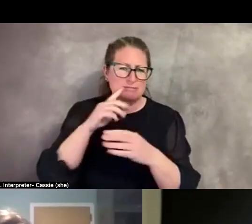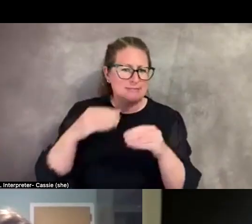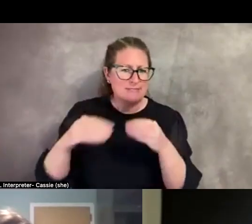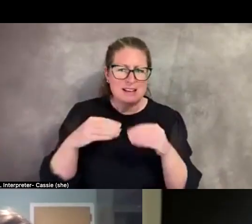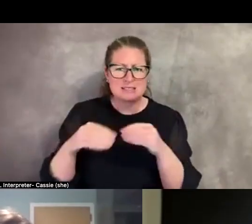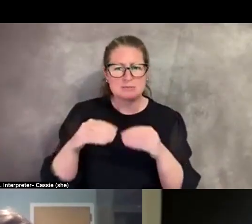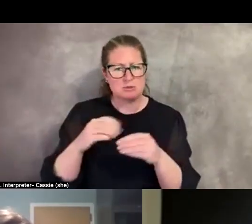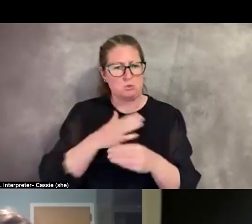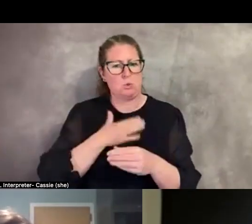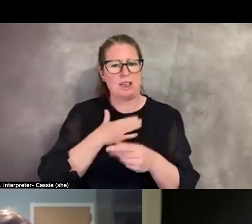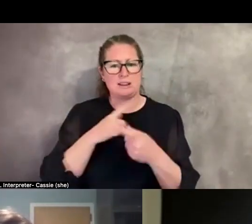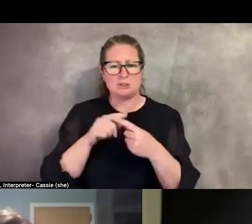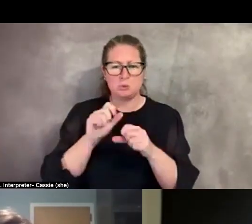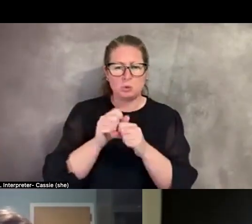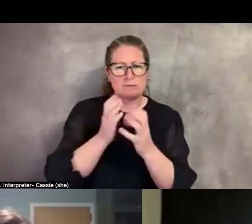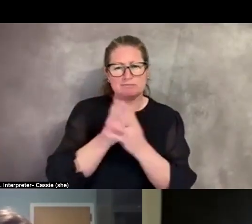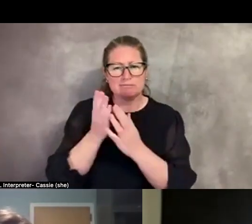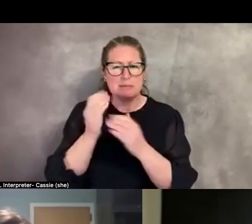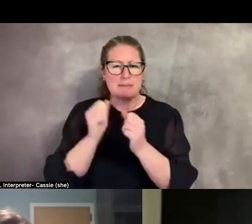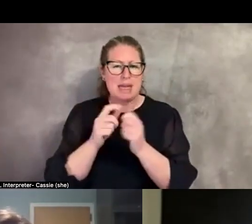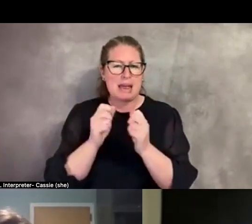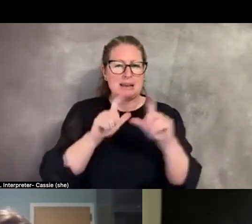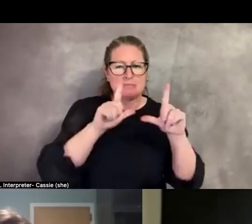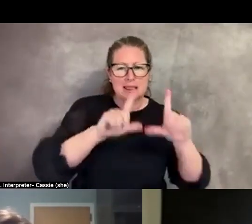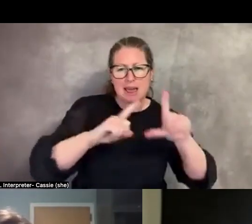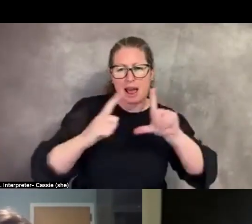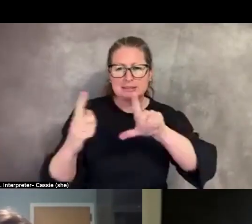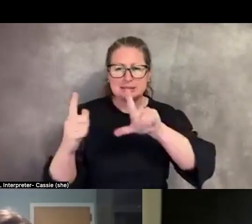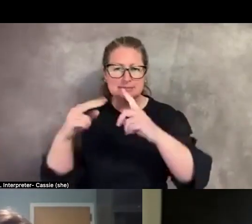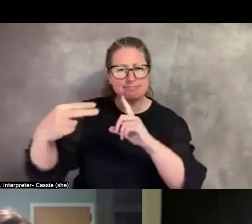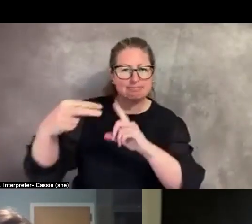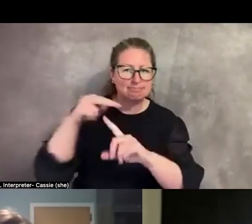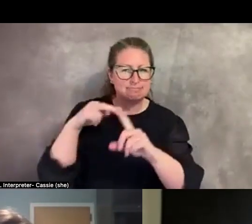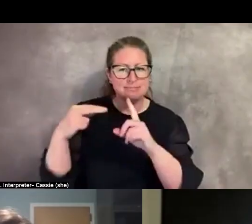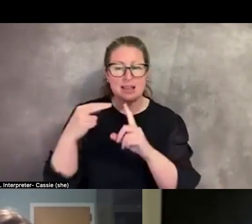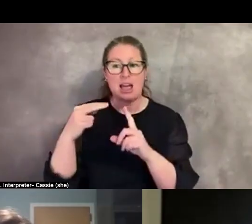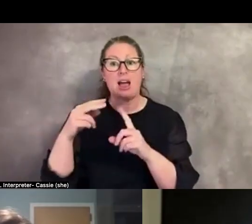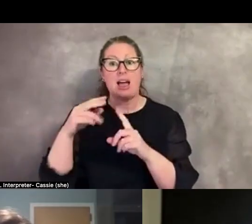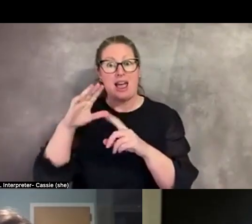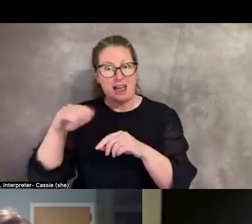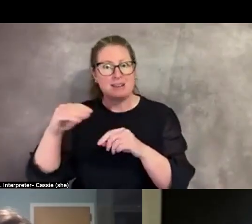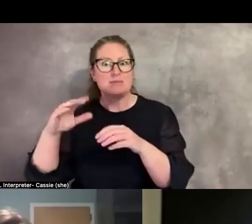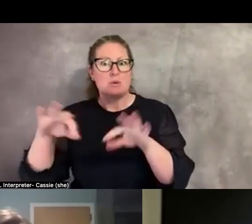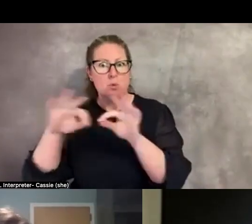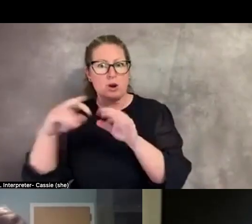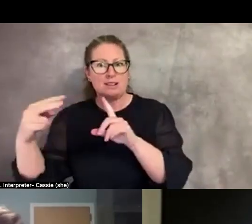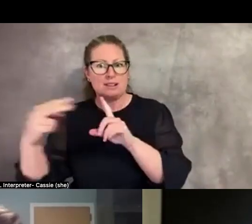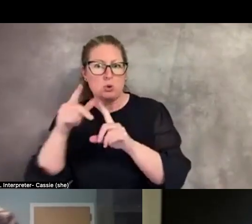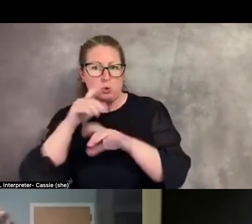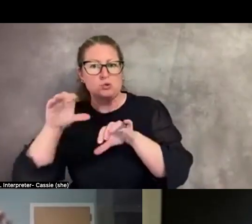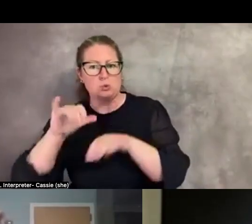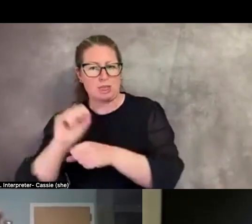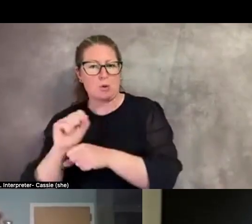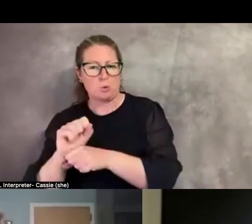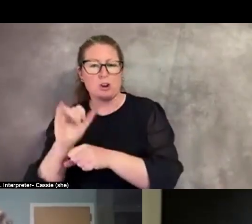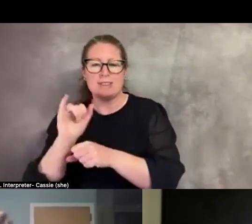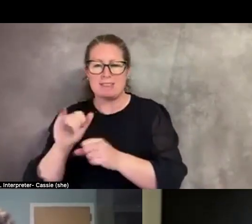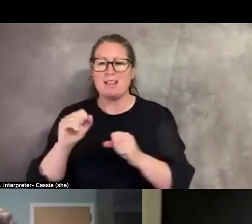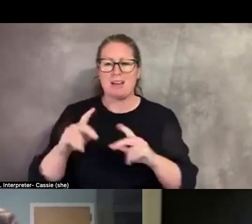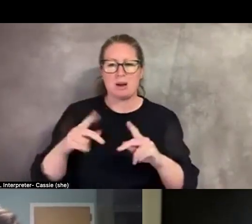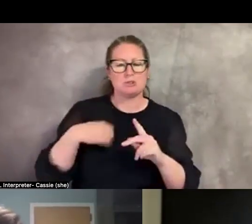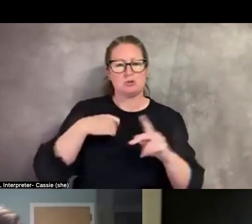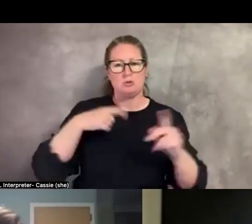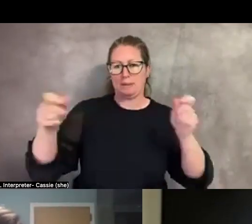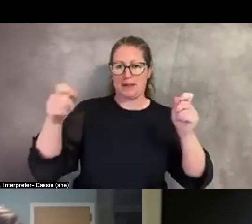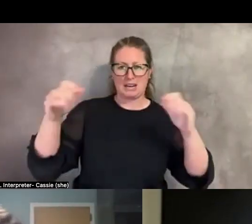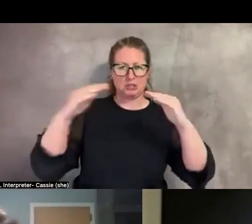through the multiple lenses, but particularly the lens of the people who are doing this work. It really helps us to manage work at this scale. Really